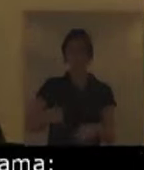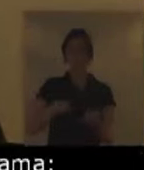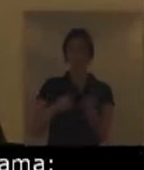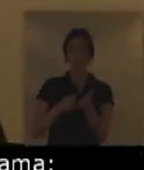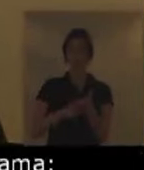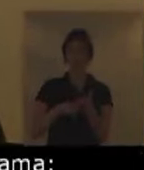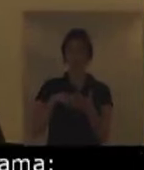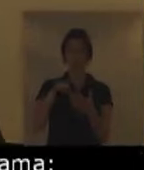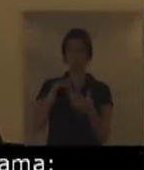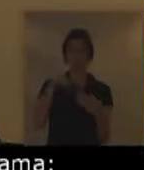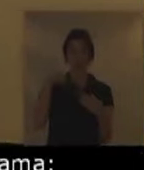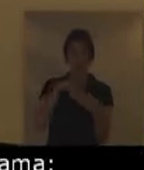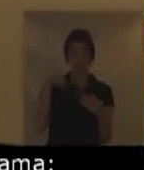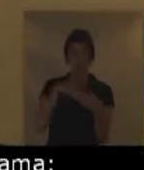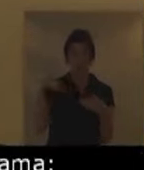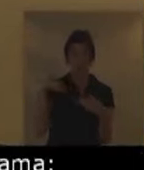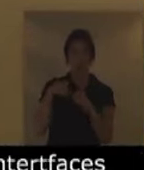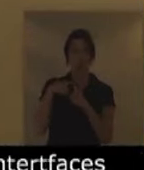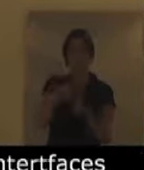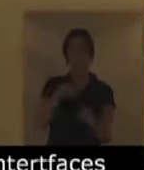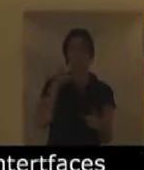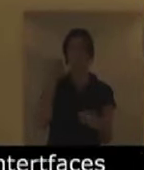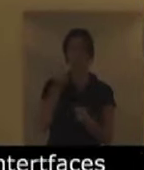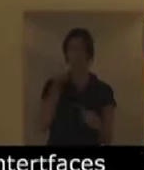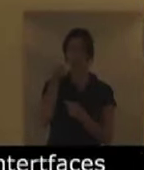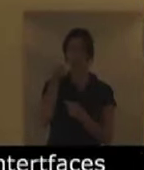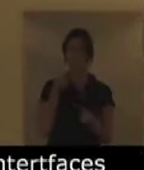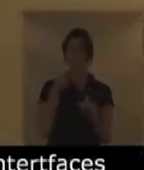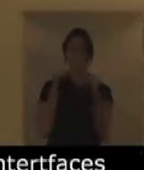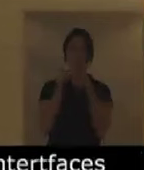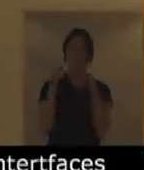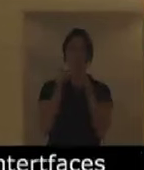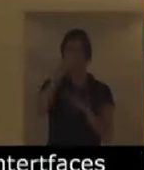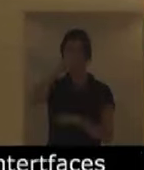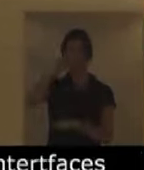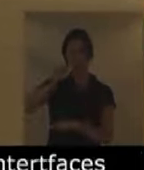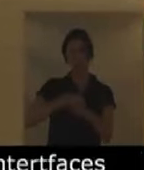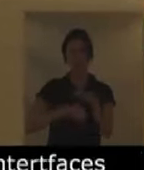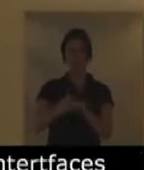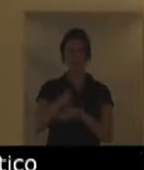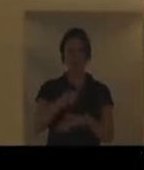automatic personalization of user interfaces for accessible domotic control.